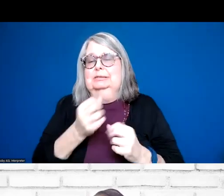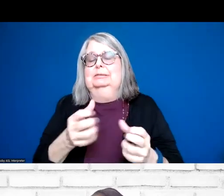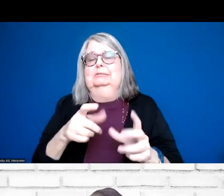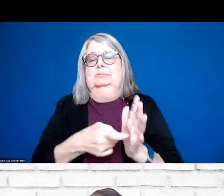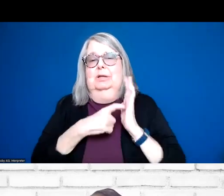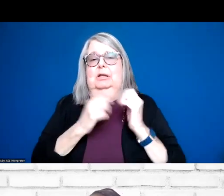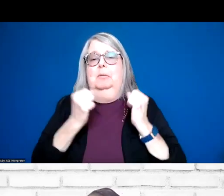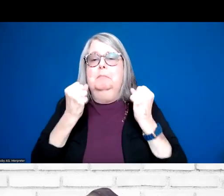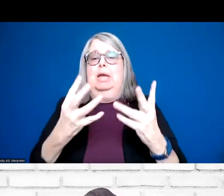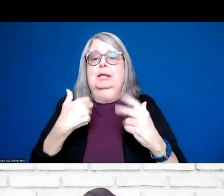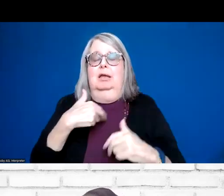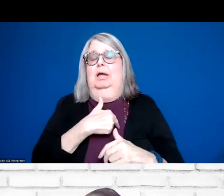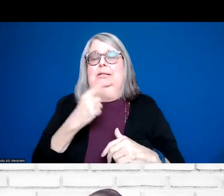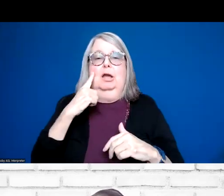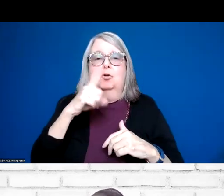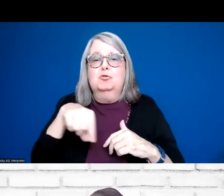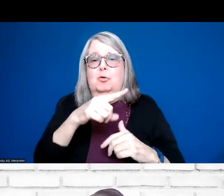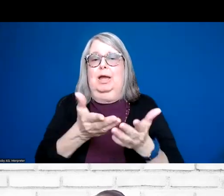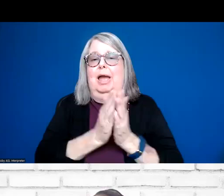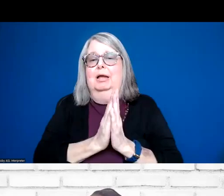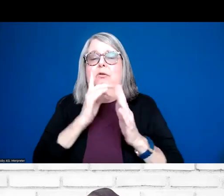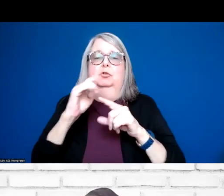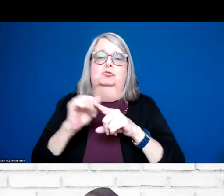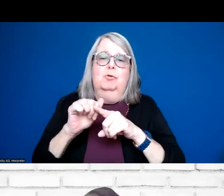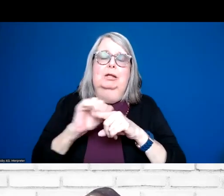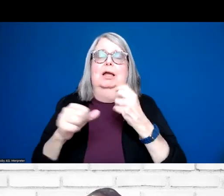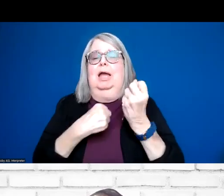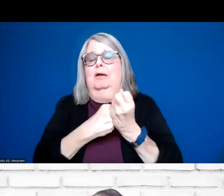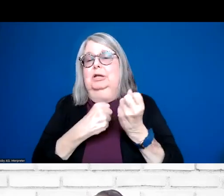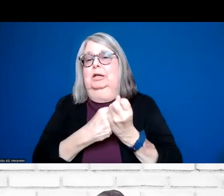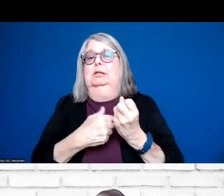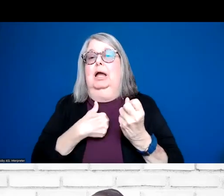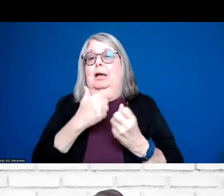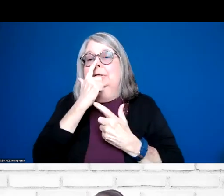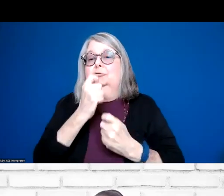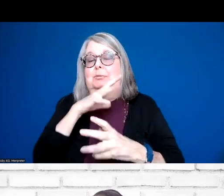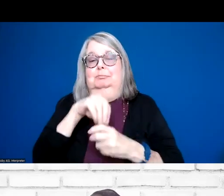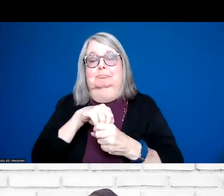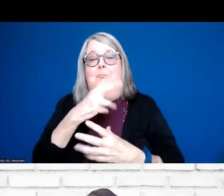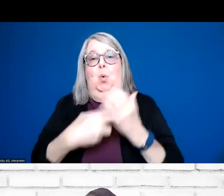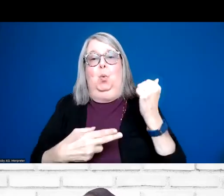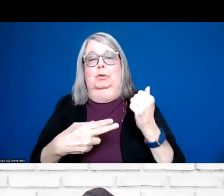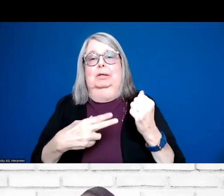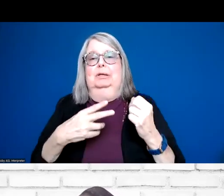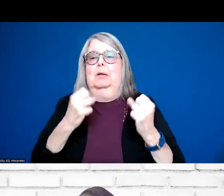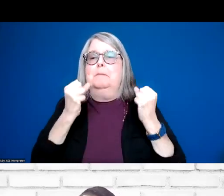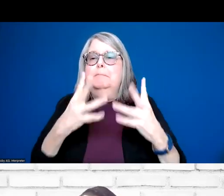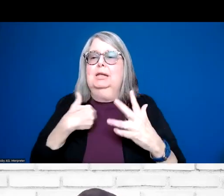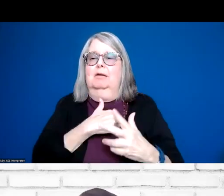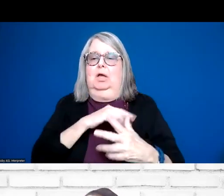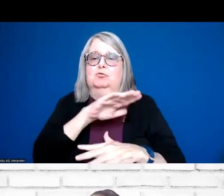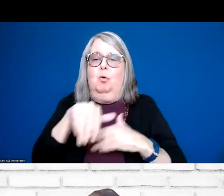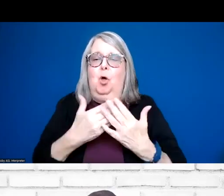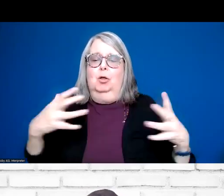you all asking for trainers and advocates, and I'm definitely interested in being both because it takes many of us coming together in this space to